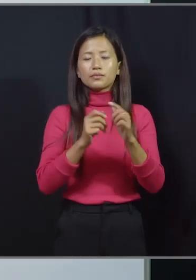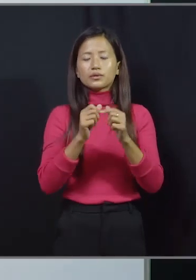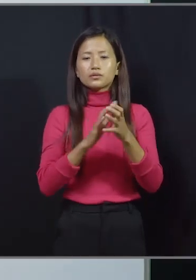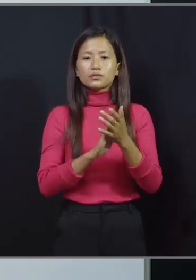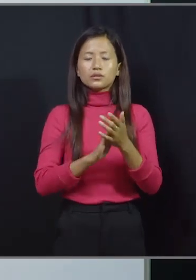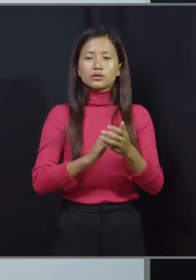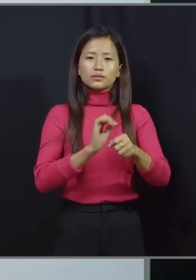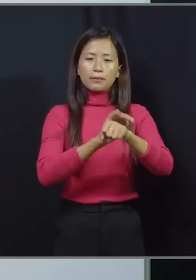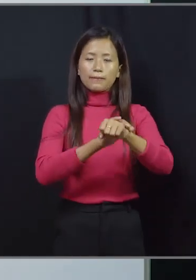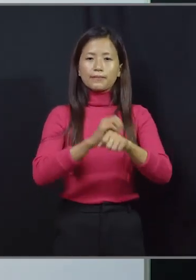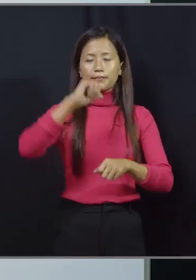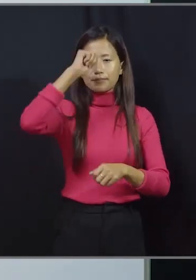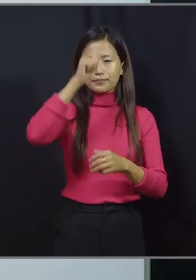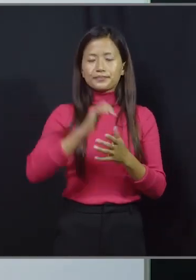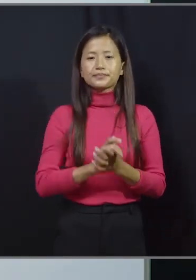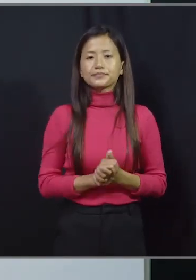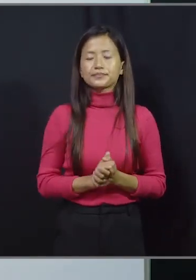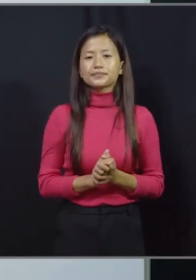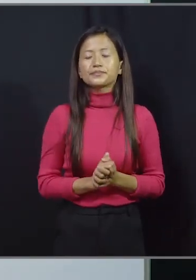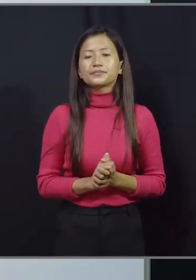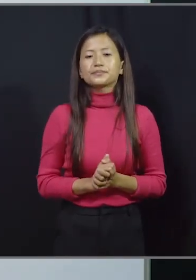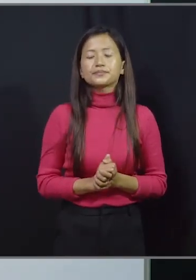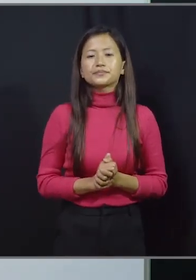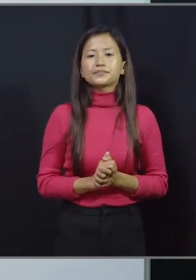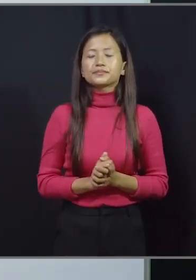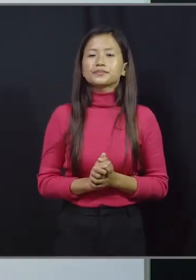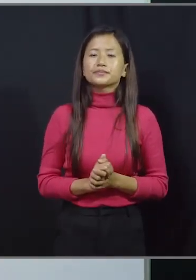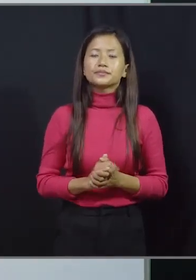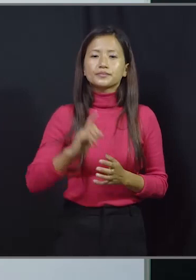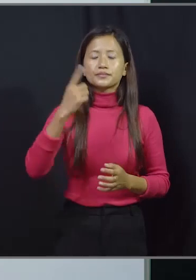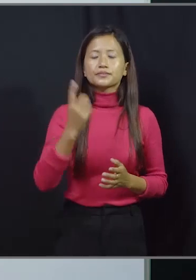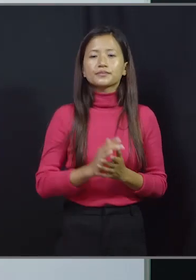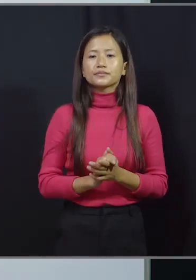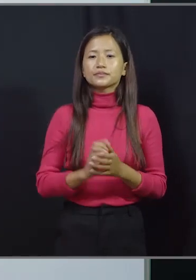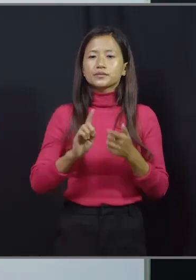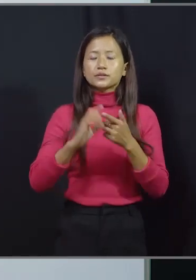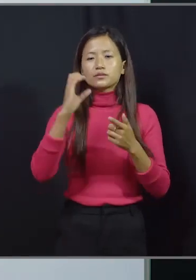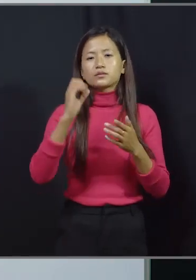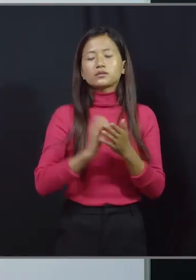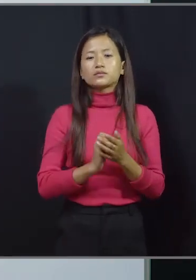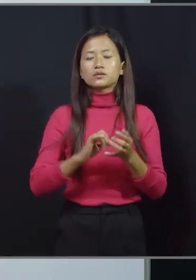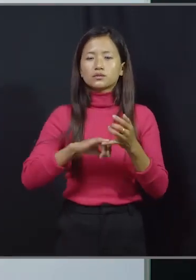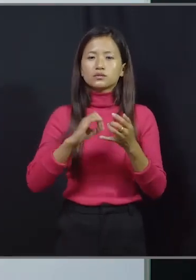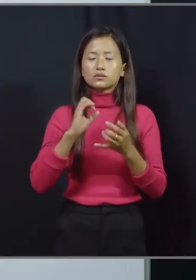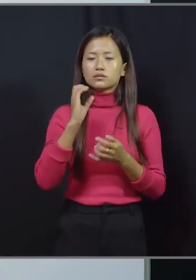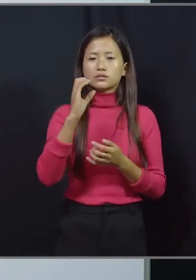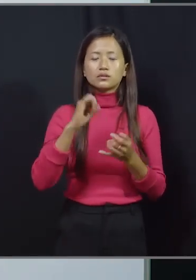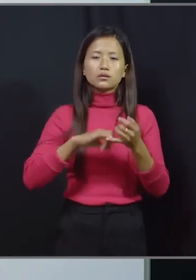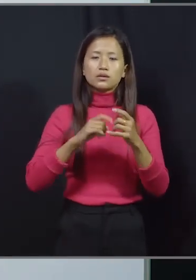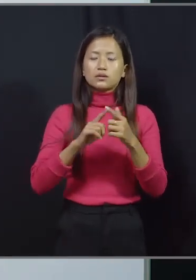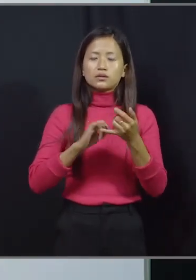India, which led to the uprising of 1857. The first is economic cause or economic